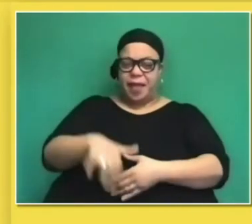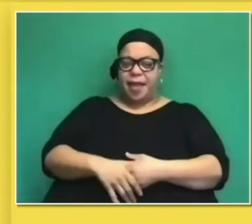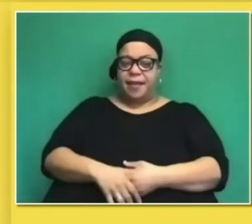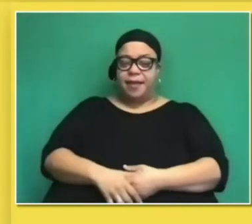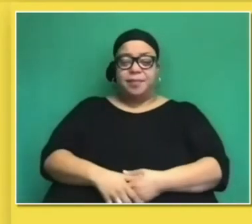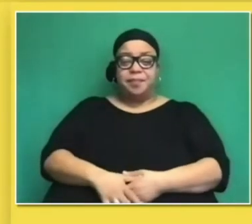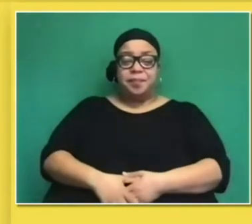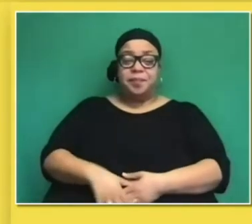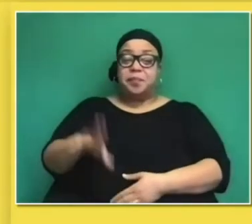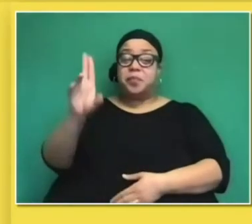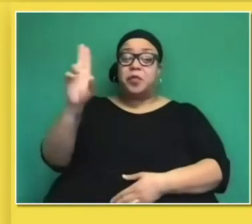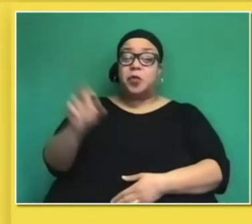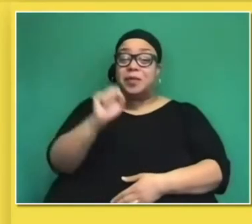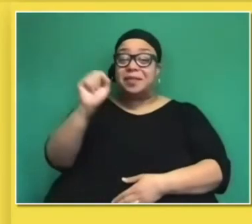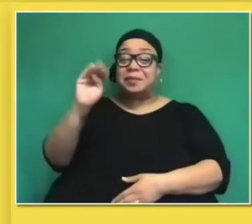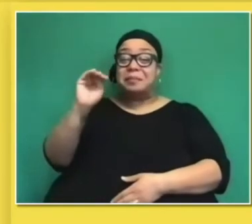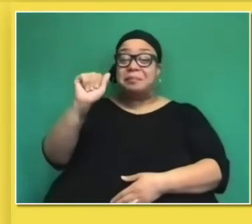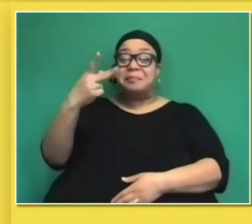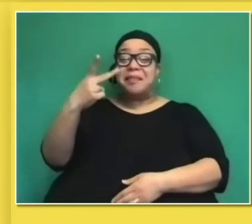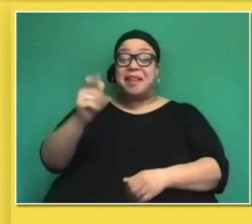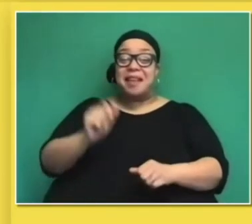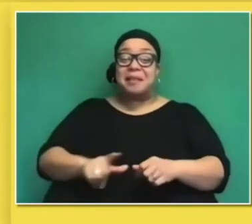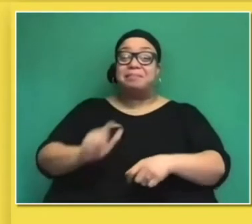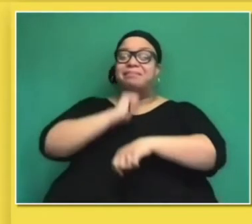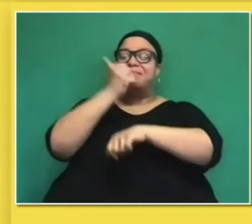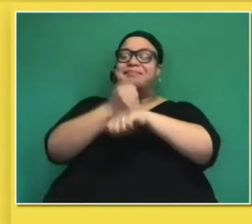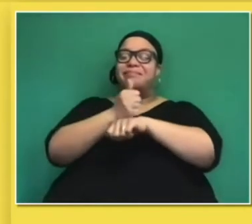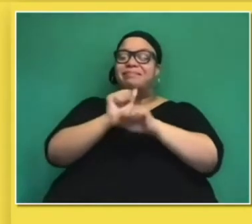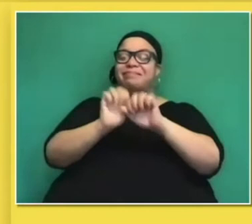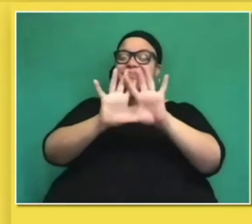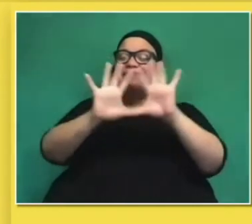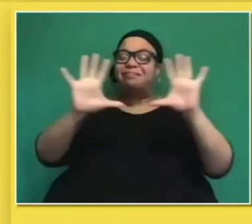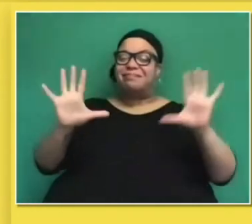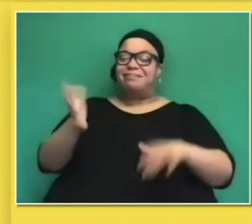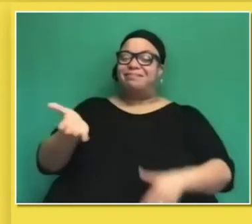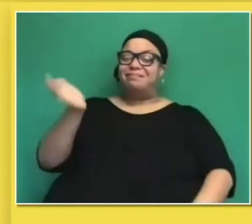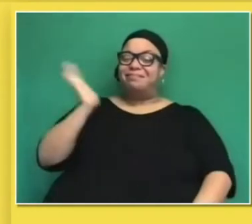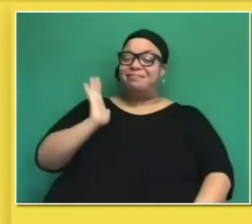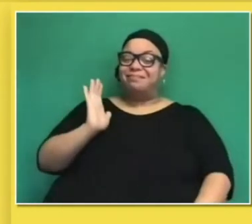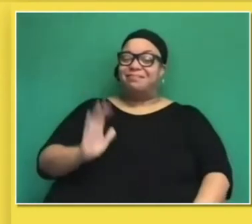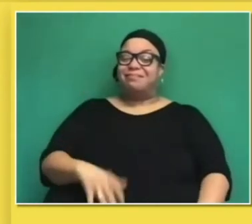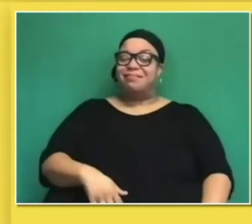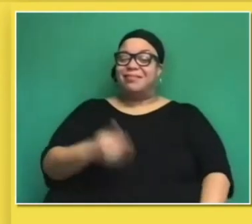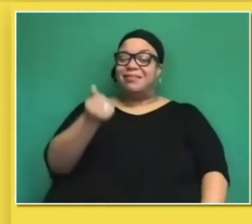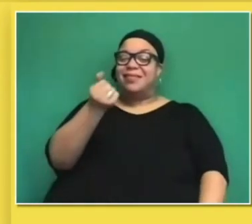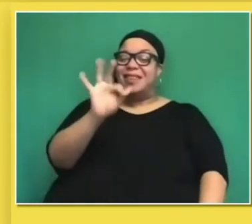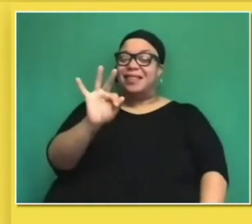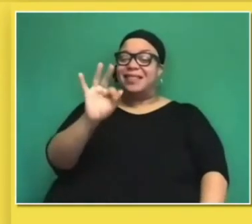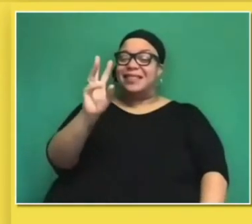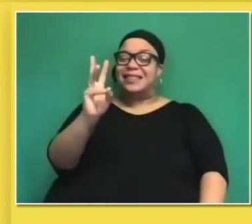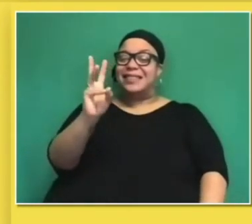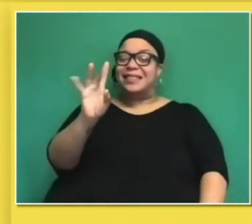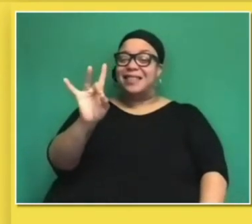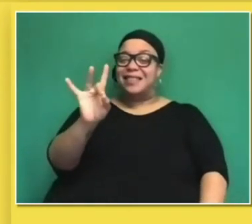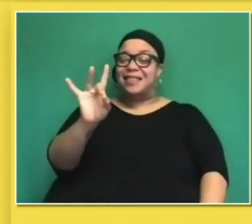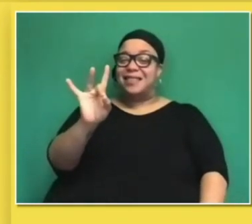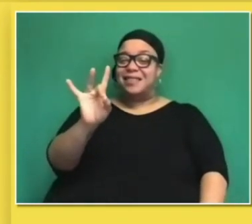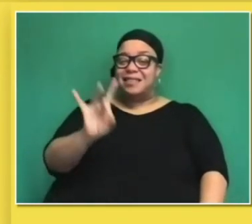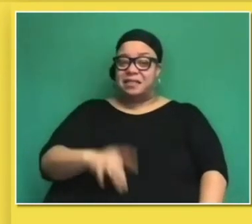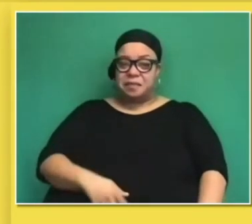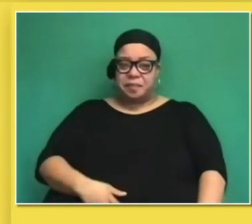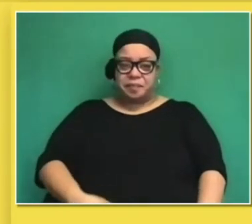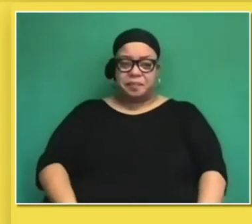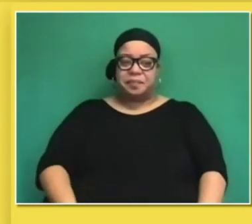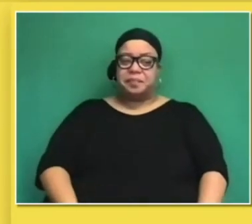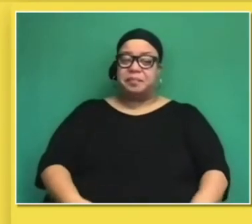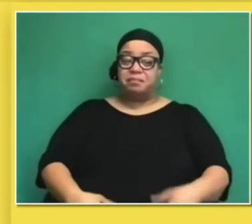some 52 years ago, when Republican strategists went in to Richard Nixon and declared that the way to win